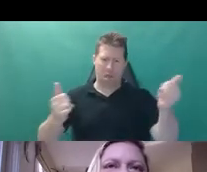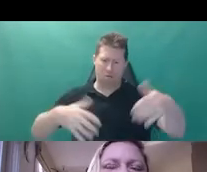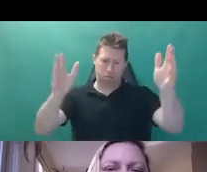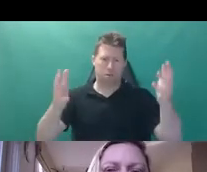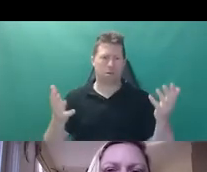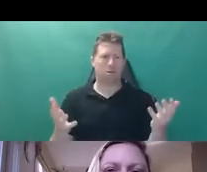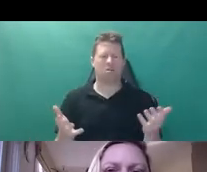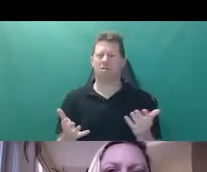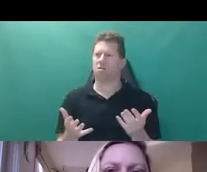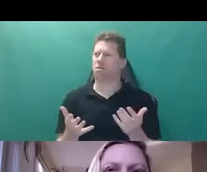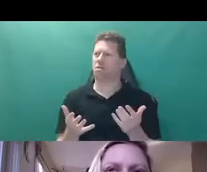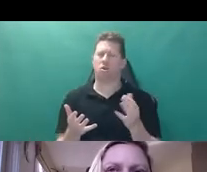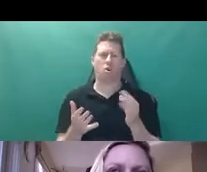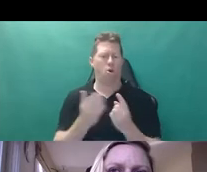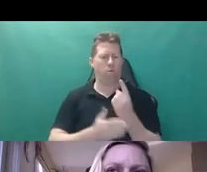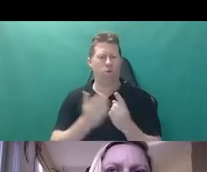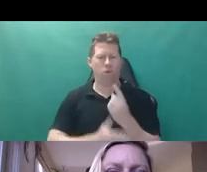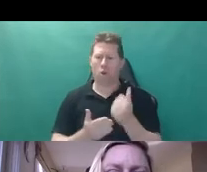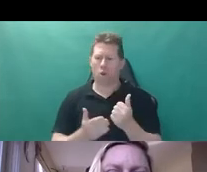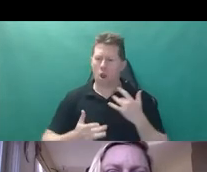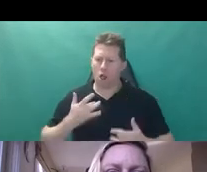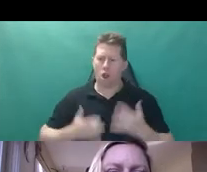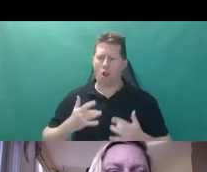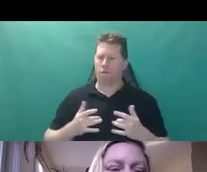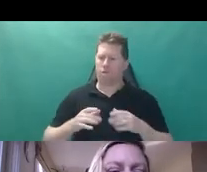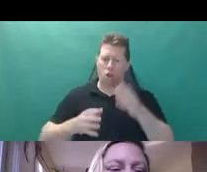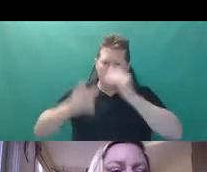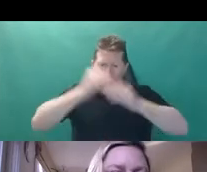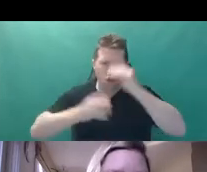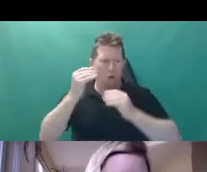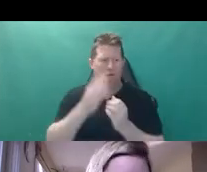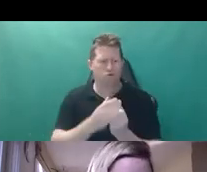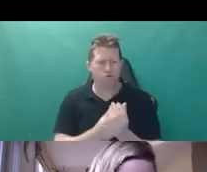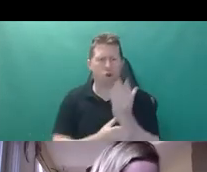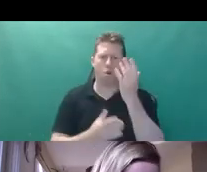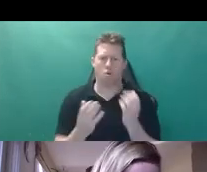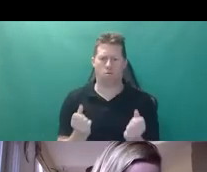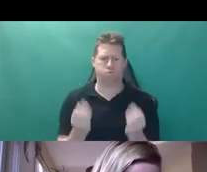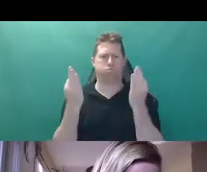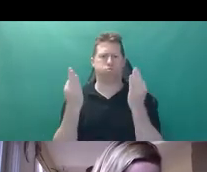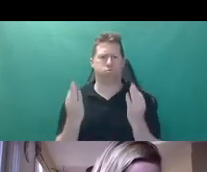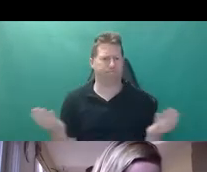no opportunity for people to learn and grow and develop. Let's go to the next slide.